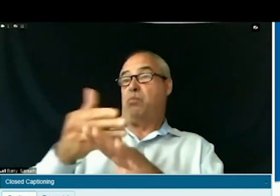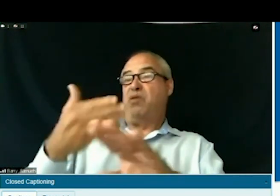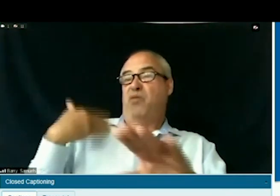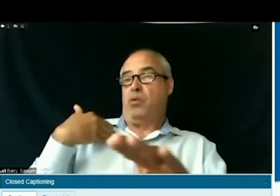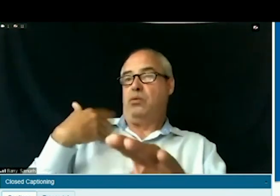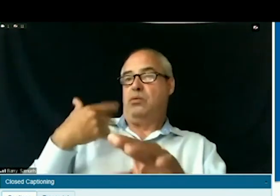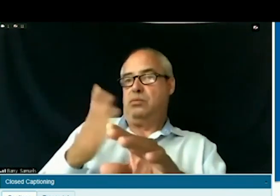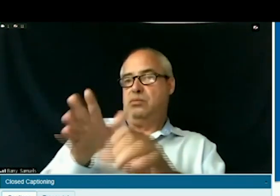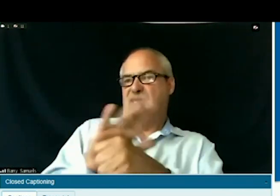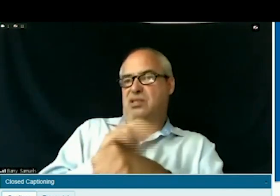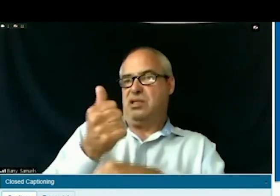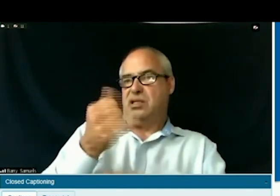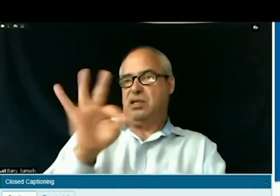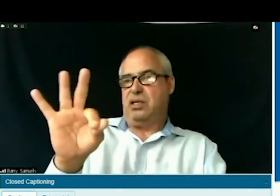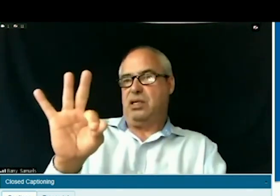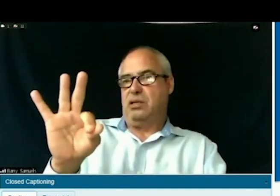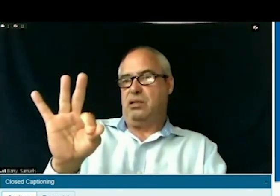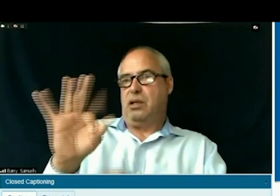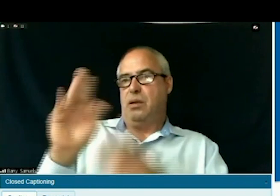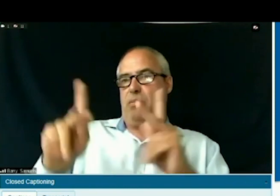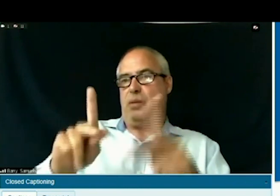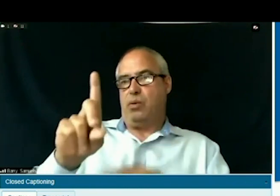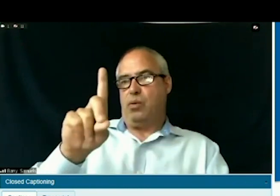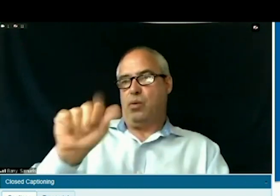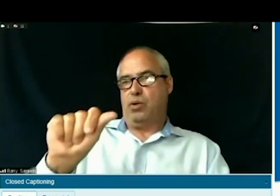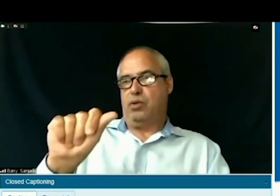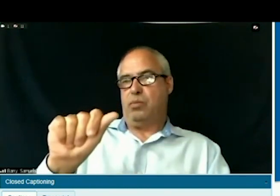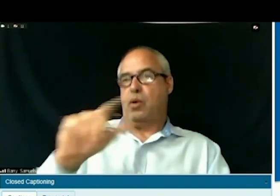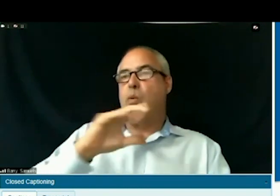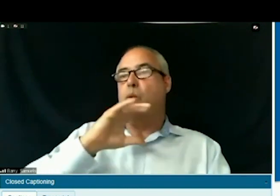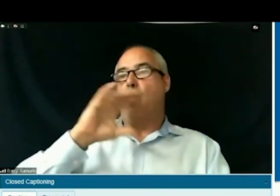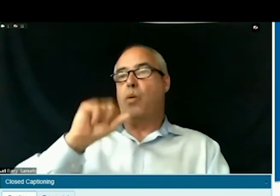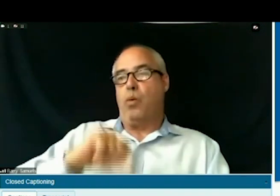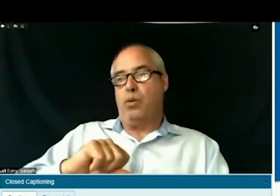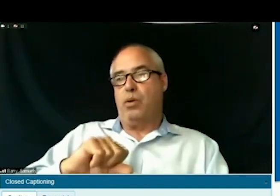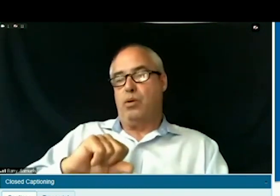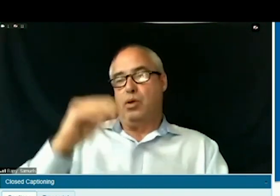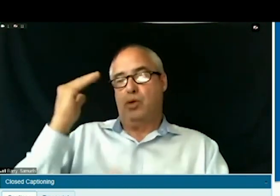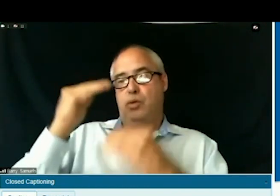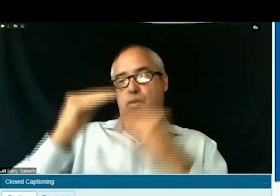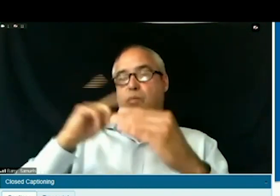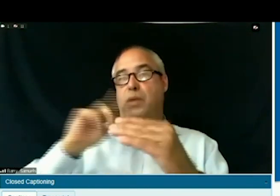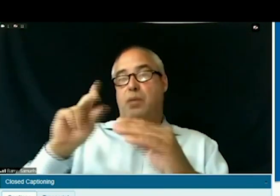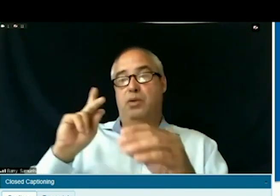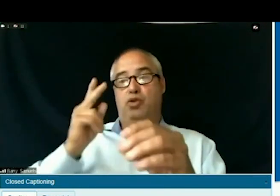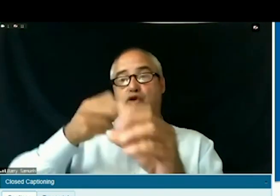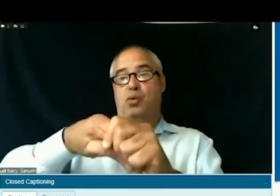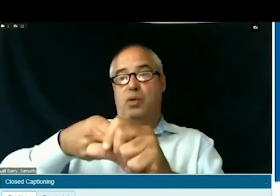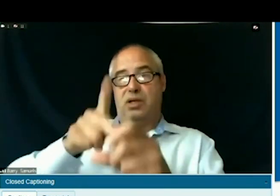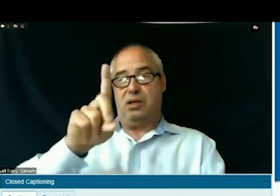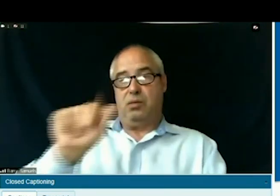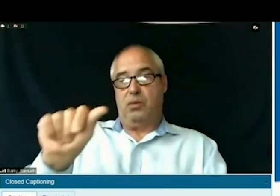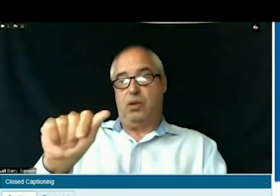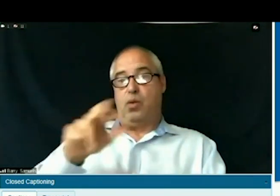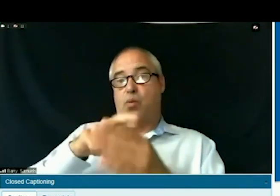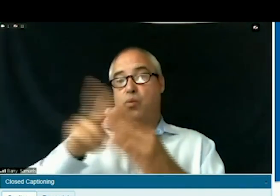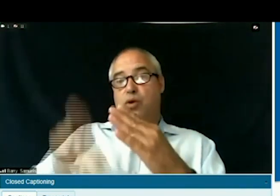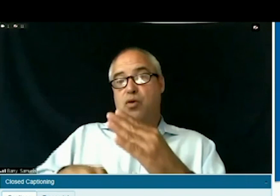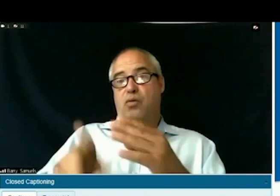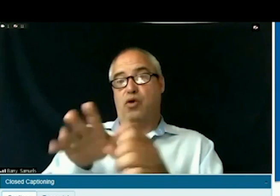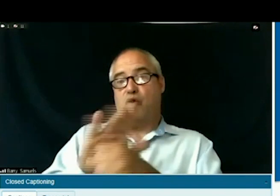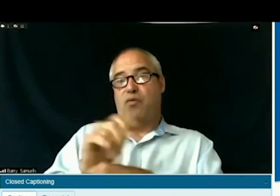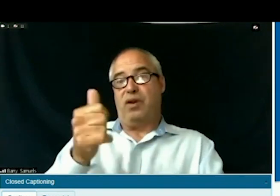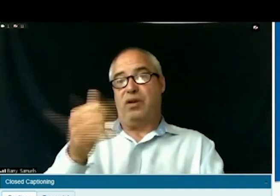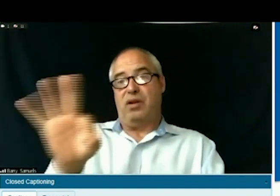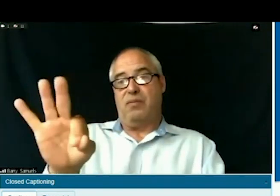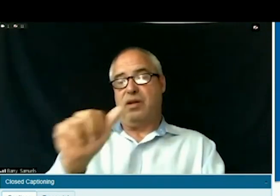pandemic, that many people with disabilities, many older adults, and many new people who have joined the disability community as a result of COVID do not feel like